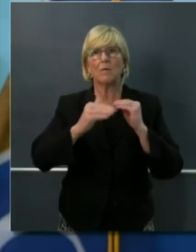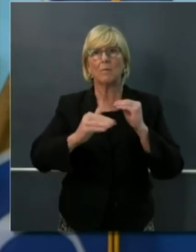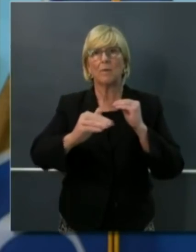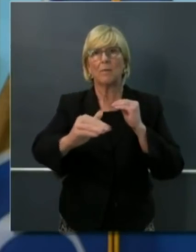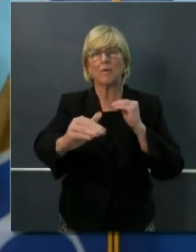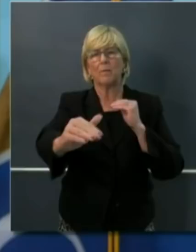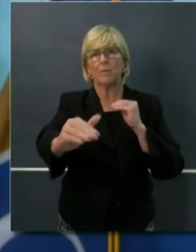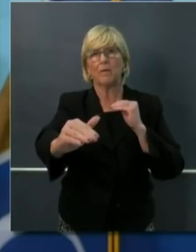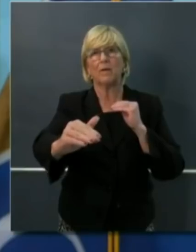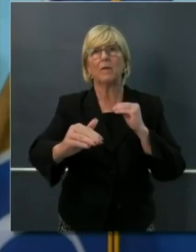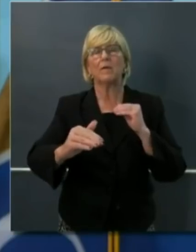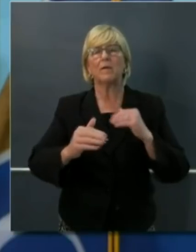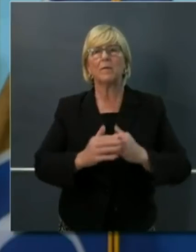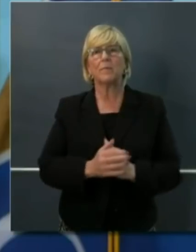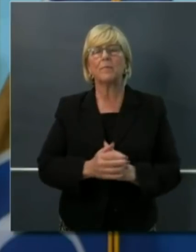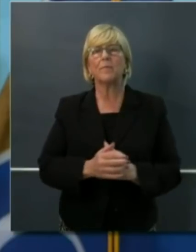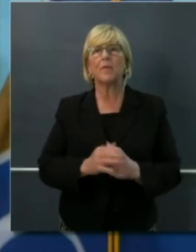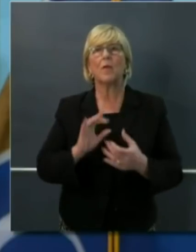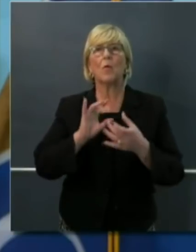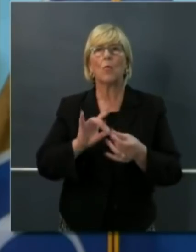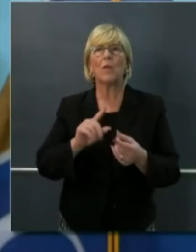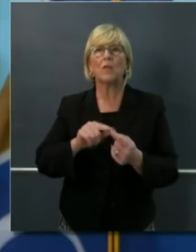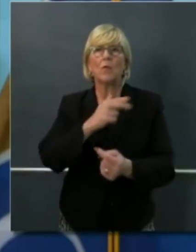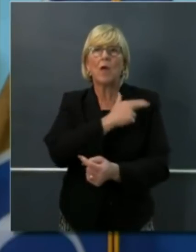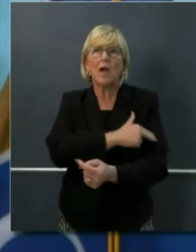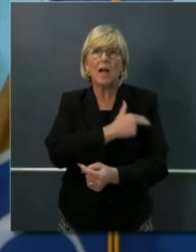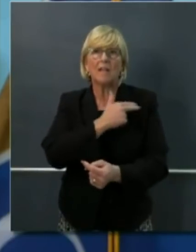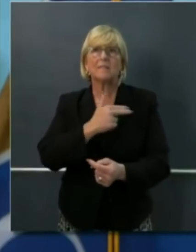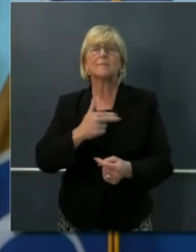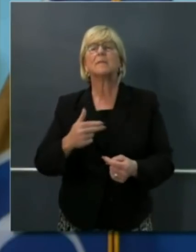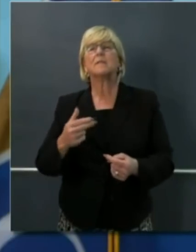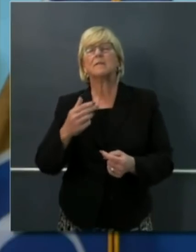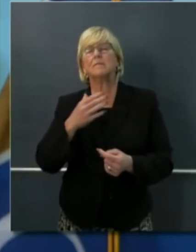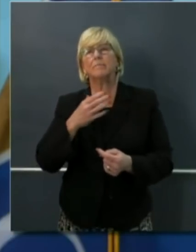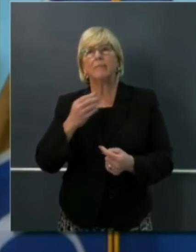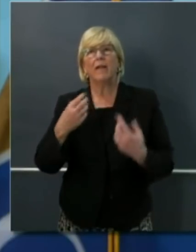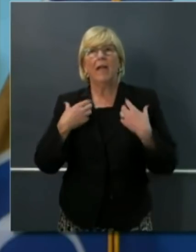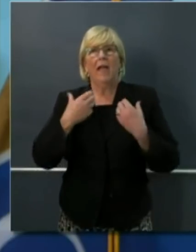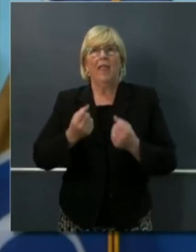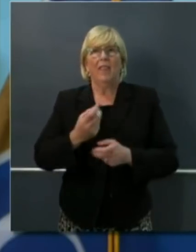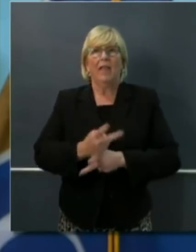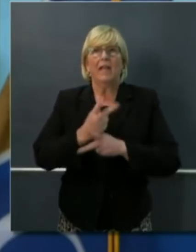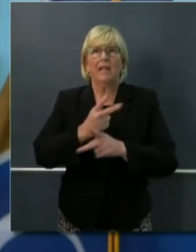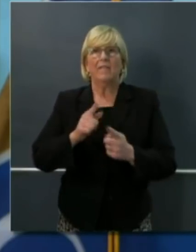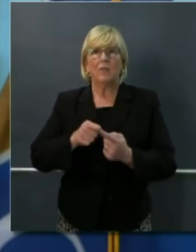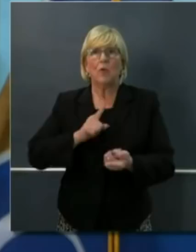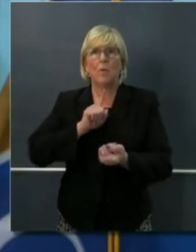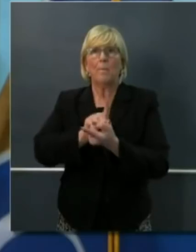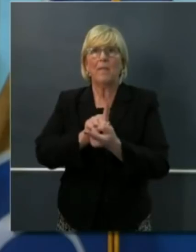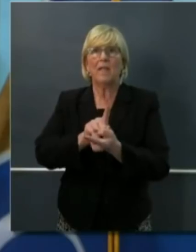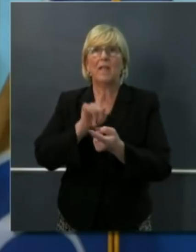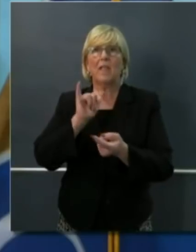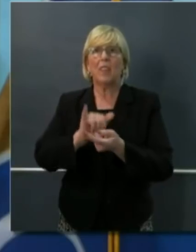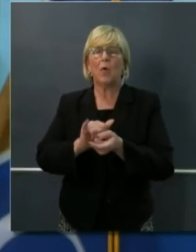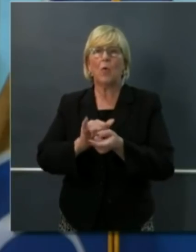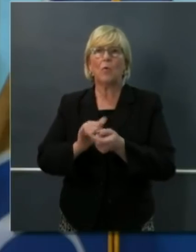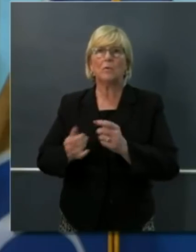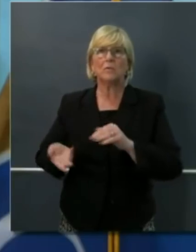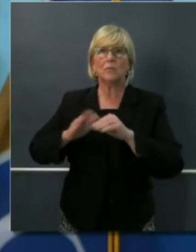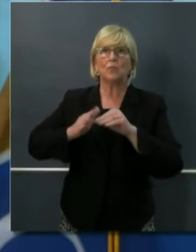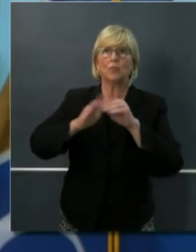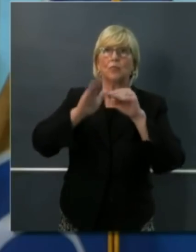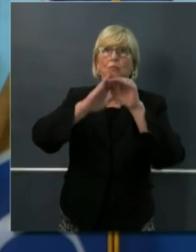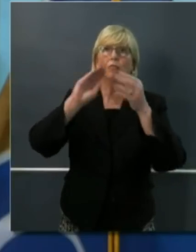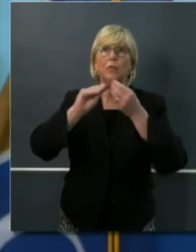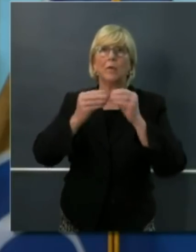third indicator in terms of our hospital and healthcare delivery systems capacity to meet surge that allows us today